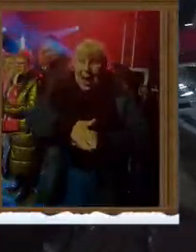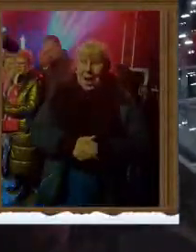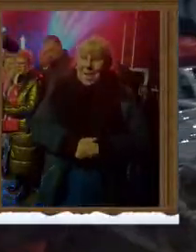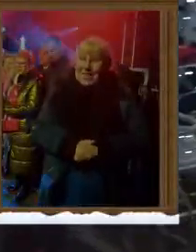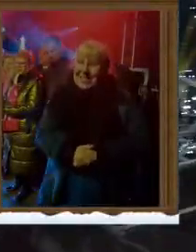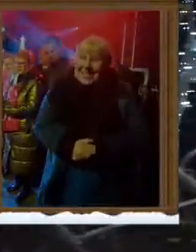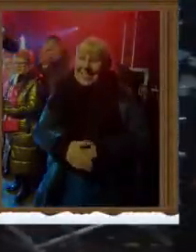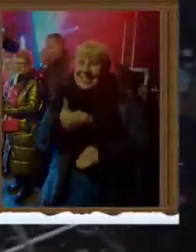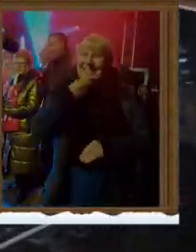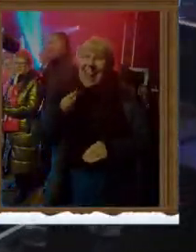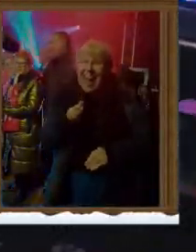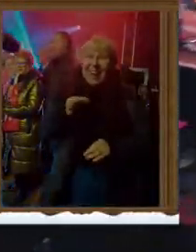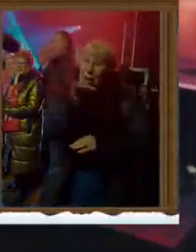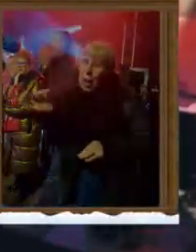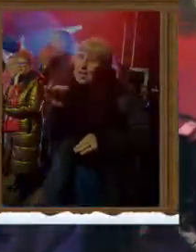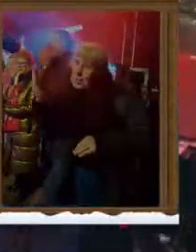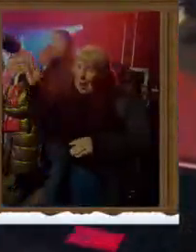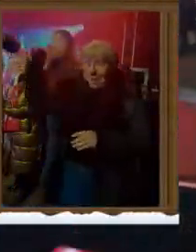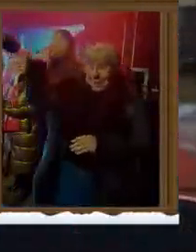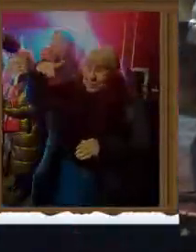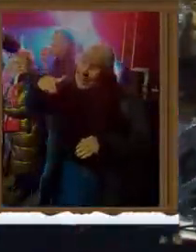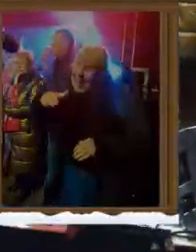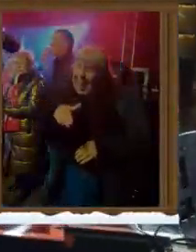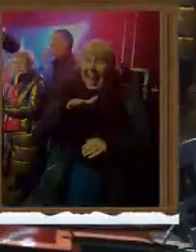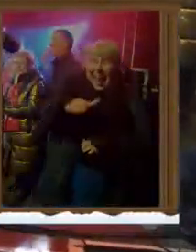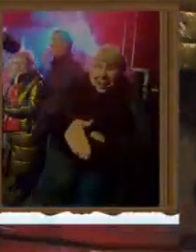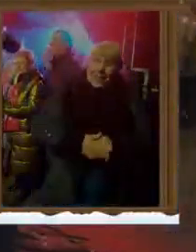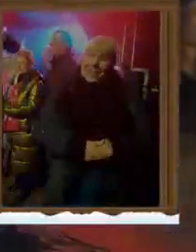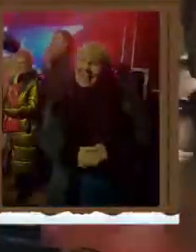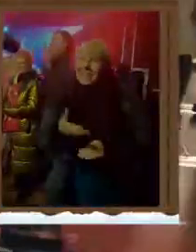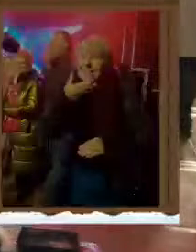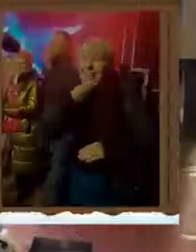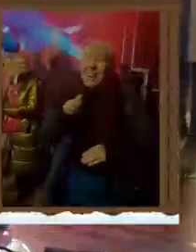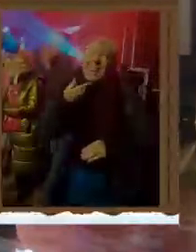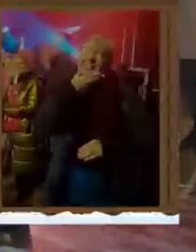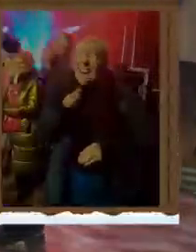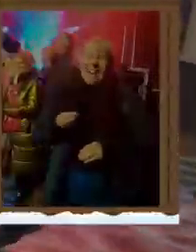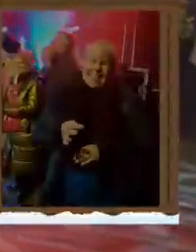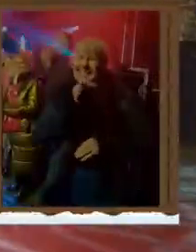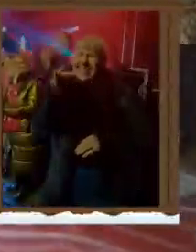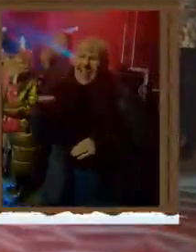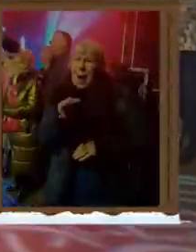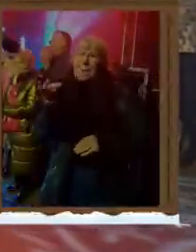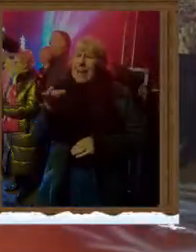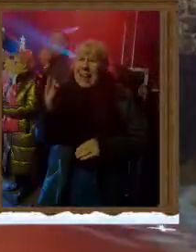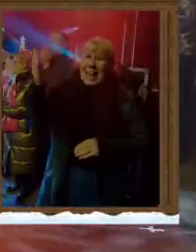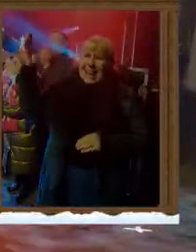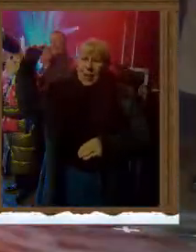Santa Claus is coming to town. Santa Claus